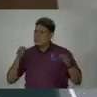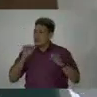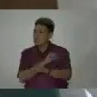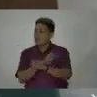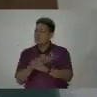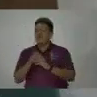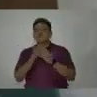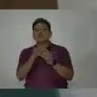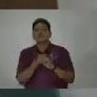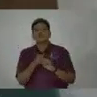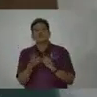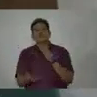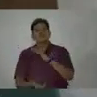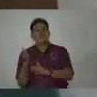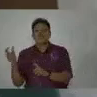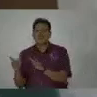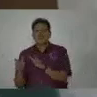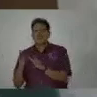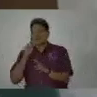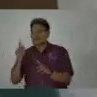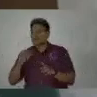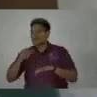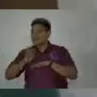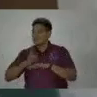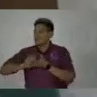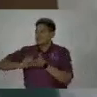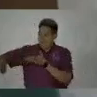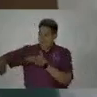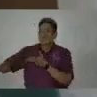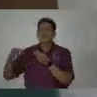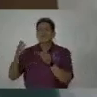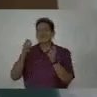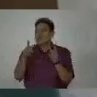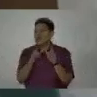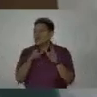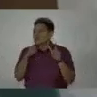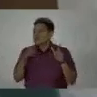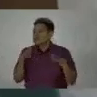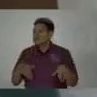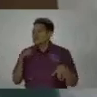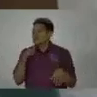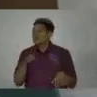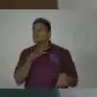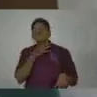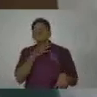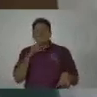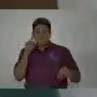in respect of the revocation be set aside. Madam, this person is not of questionable